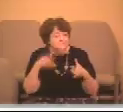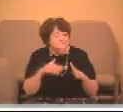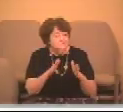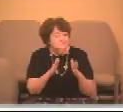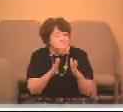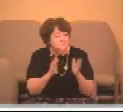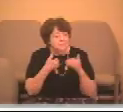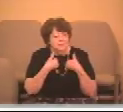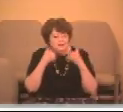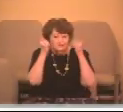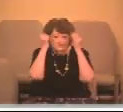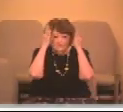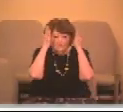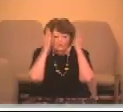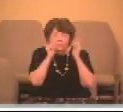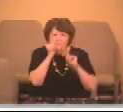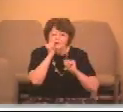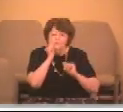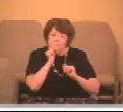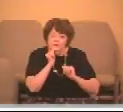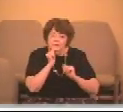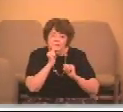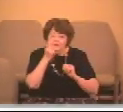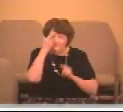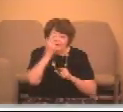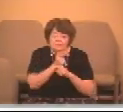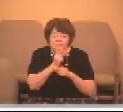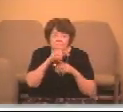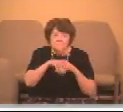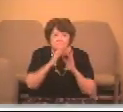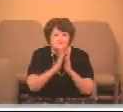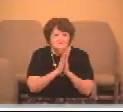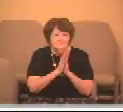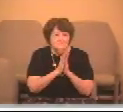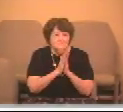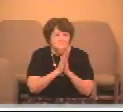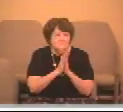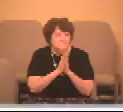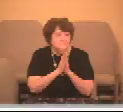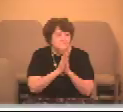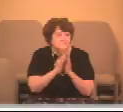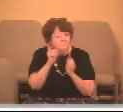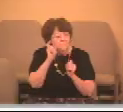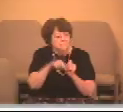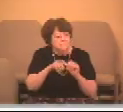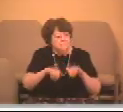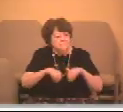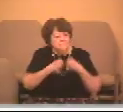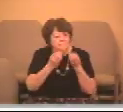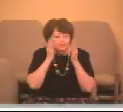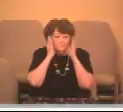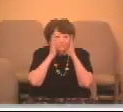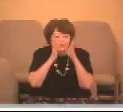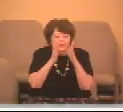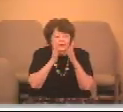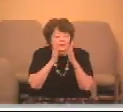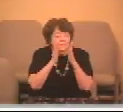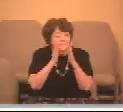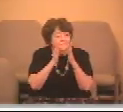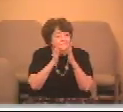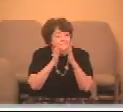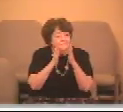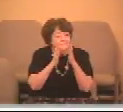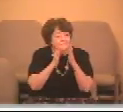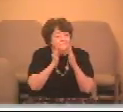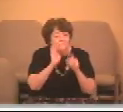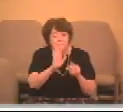in times of affliction and faithful in prayer is by giving focused attention to your connection to God, because that's the